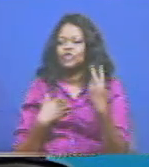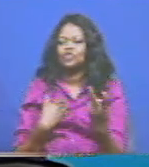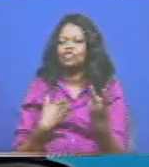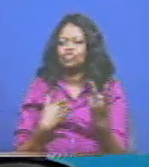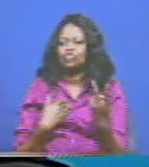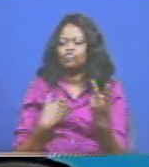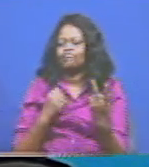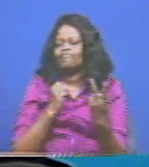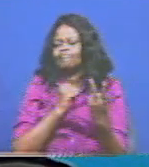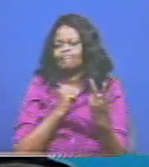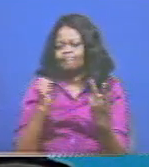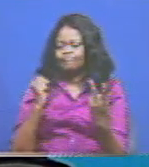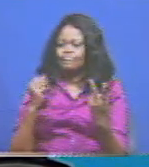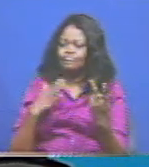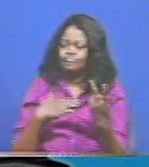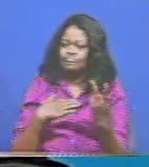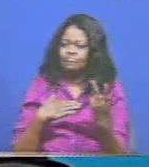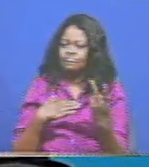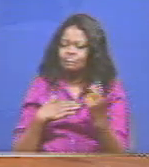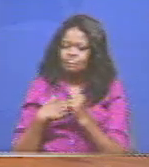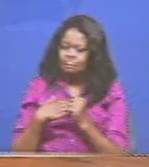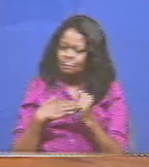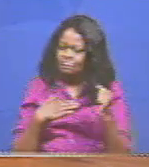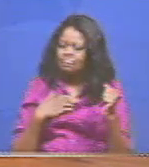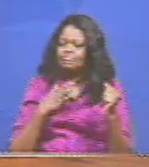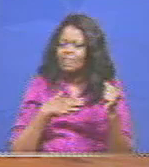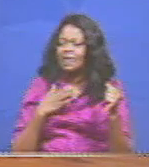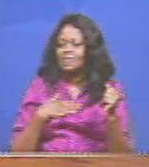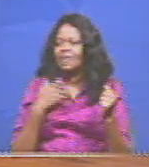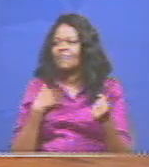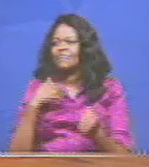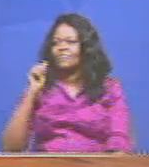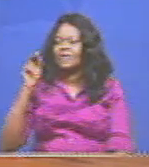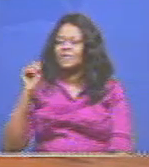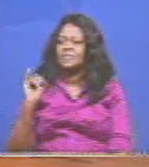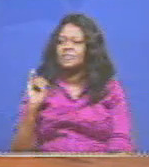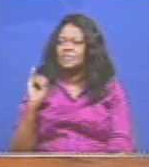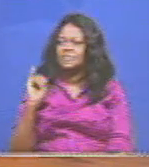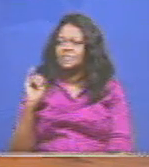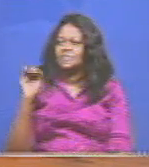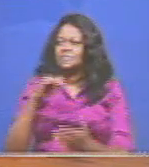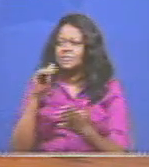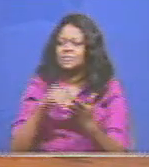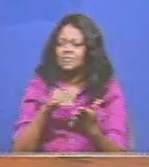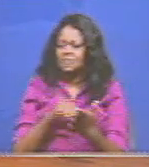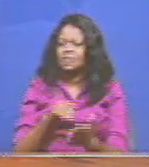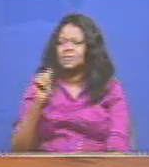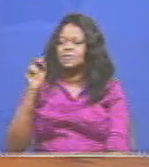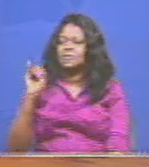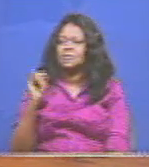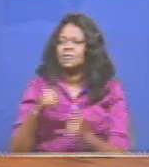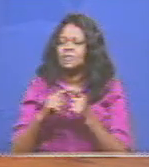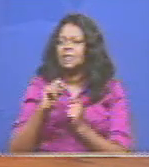immediate left, we have Martin Andati, our resident political analyst and governance expert. Karibu, Mr. Martin. Thank you. And we